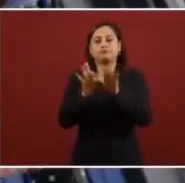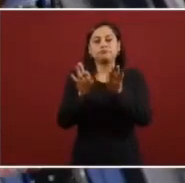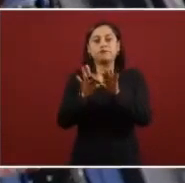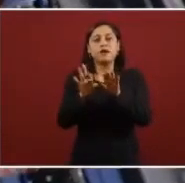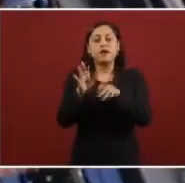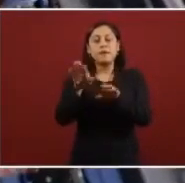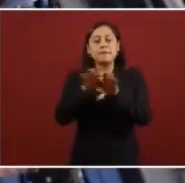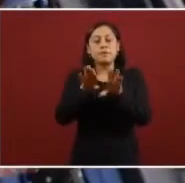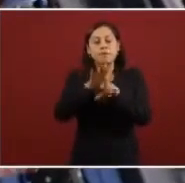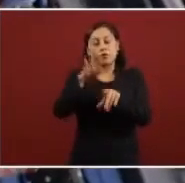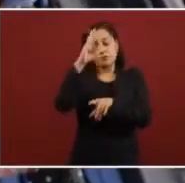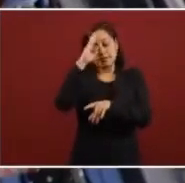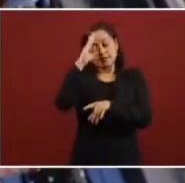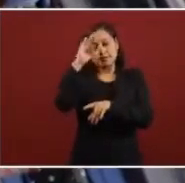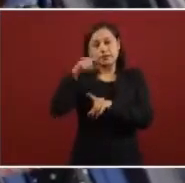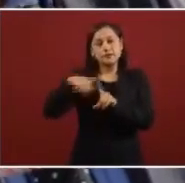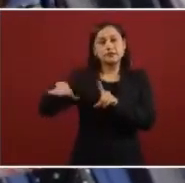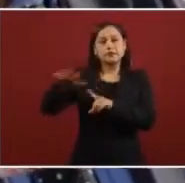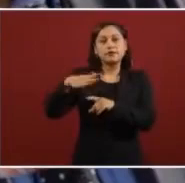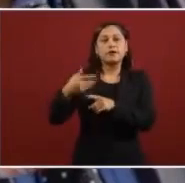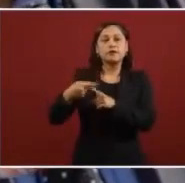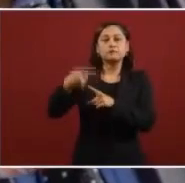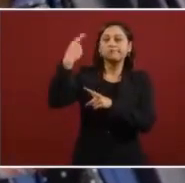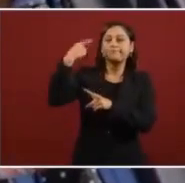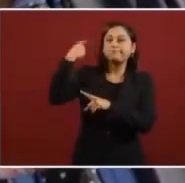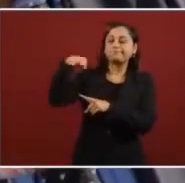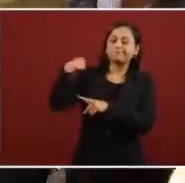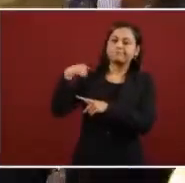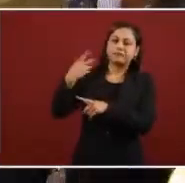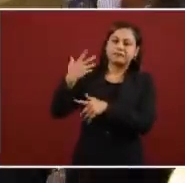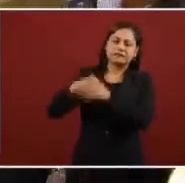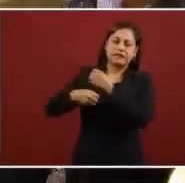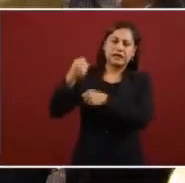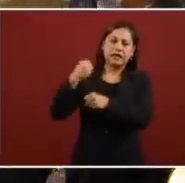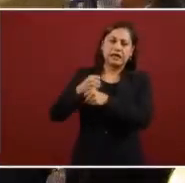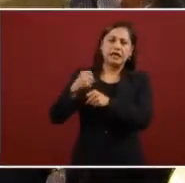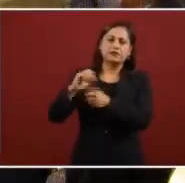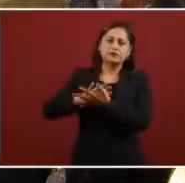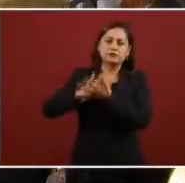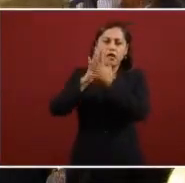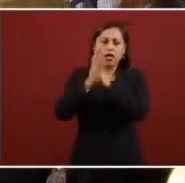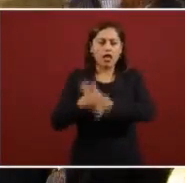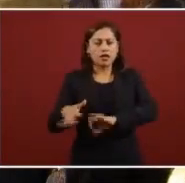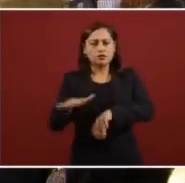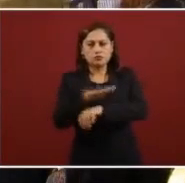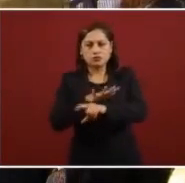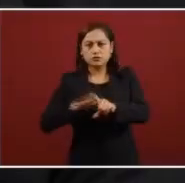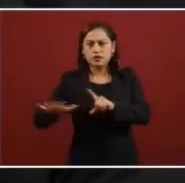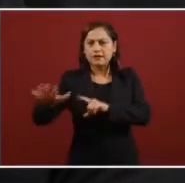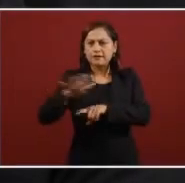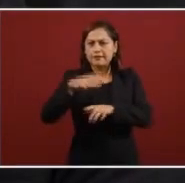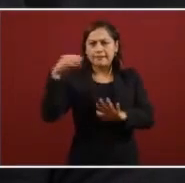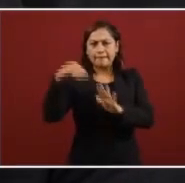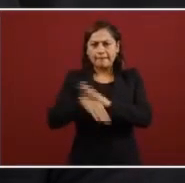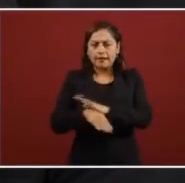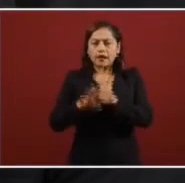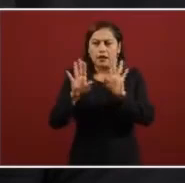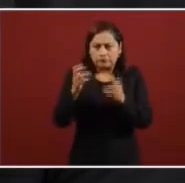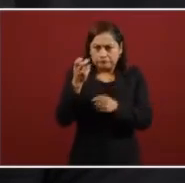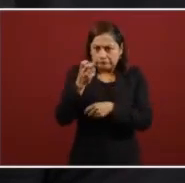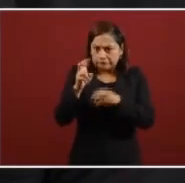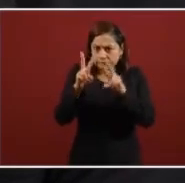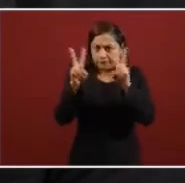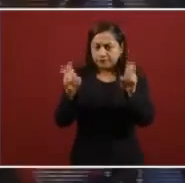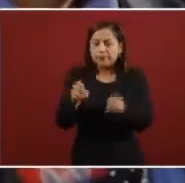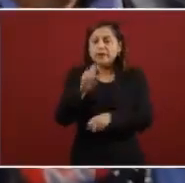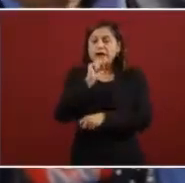has done to the people in these years. And above all, to open